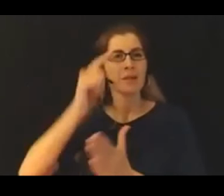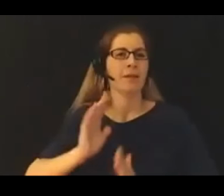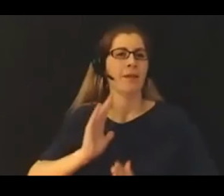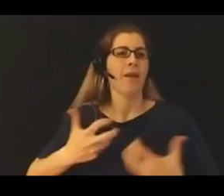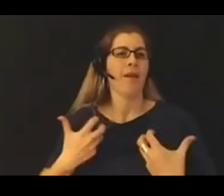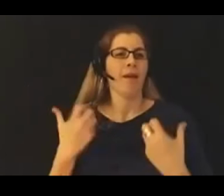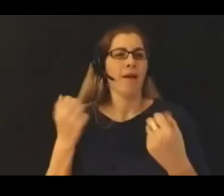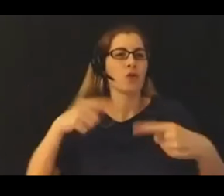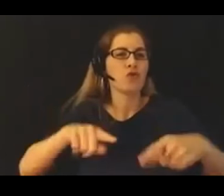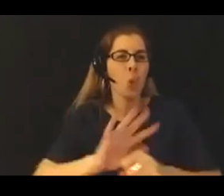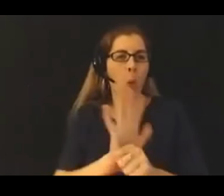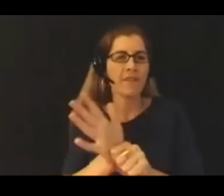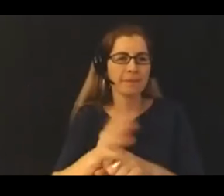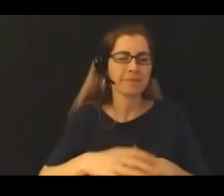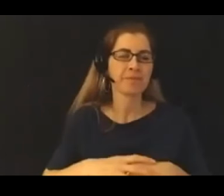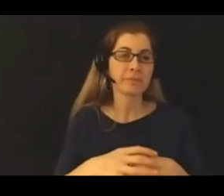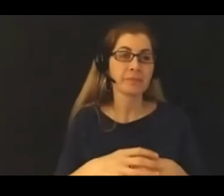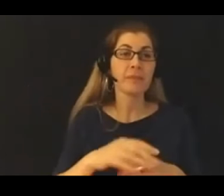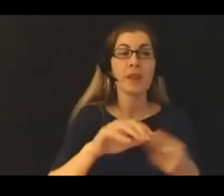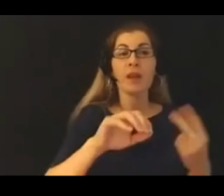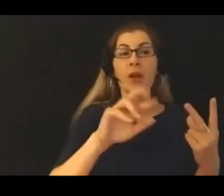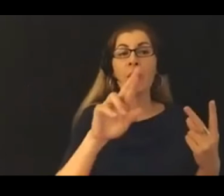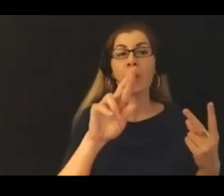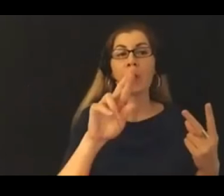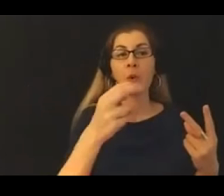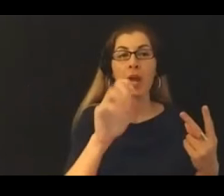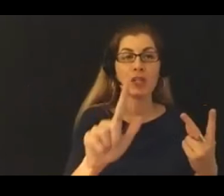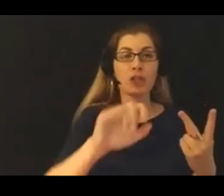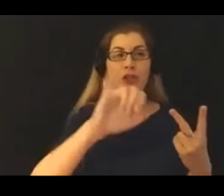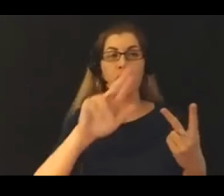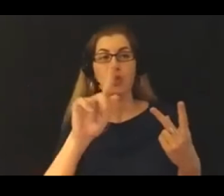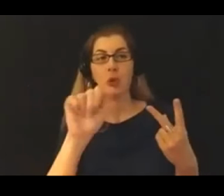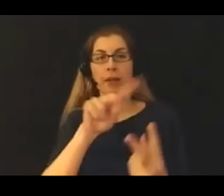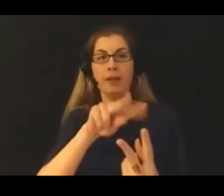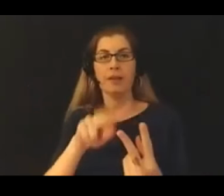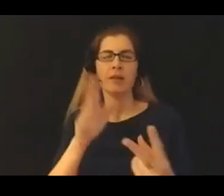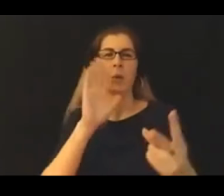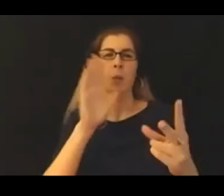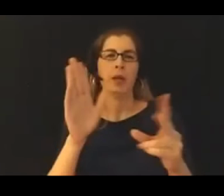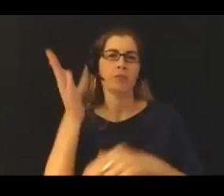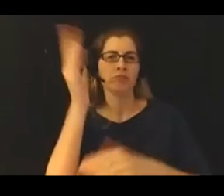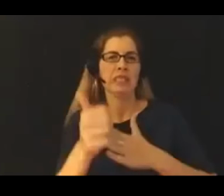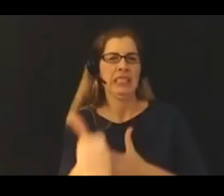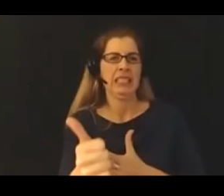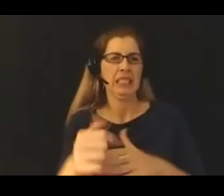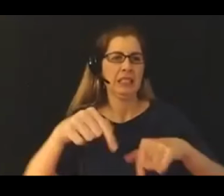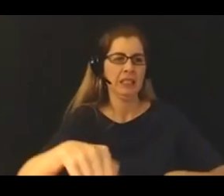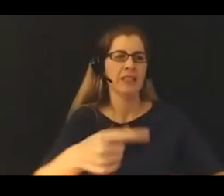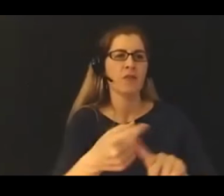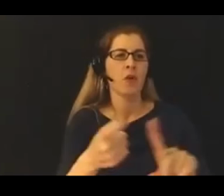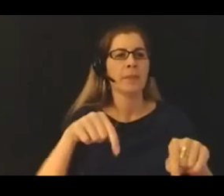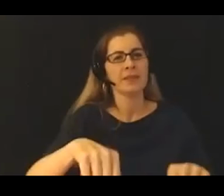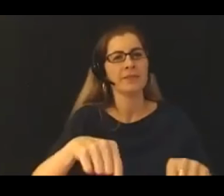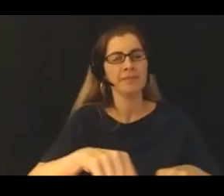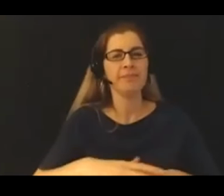Pandemic, and will be led by Rachel Rugh and Dr. Julia Basso of New River Moving Arts